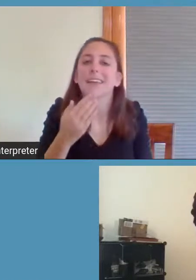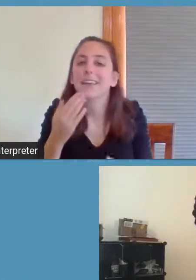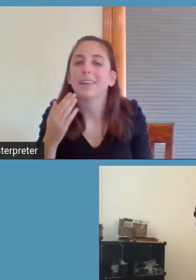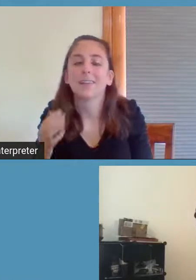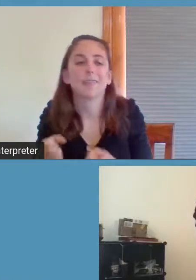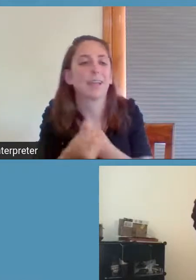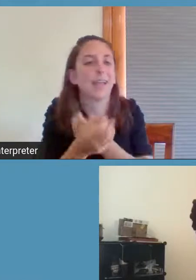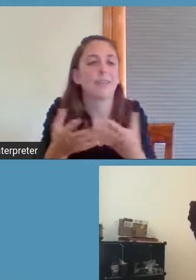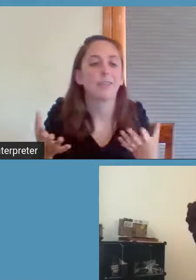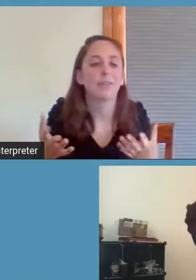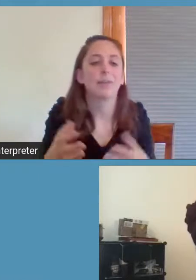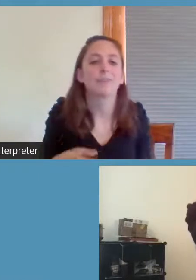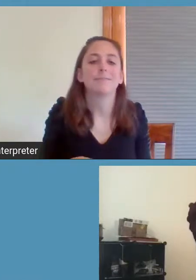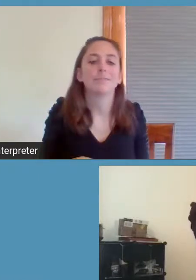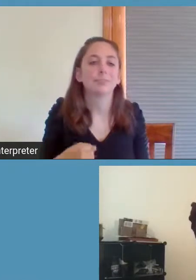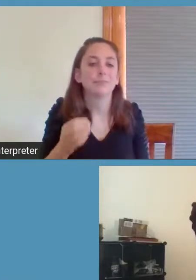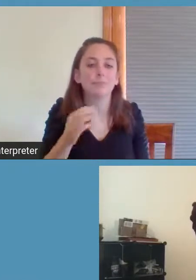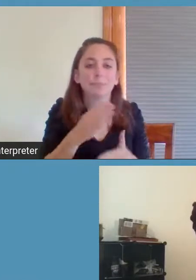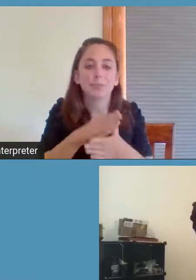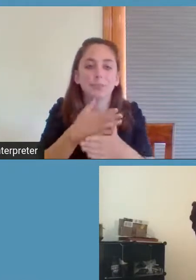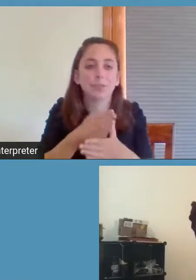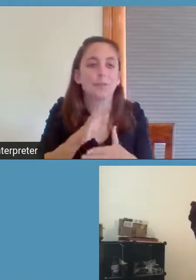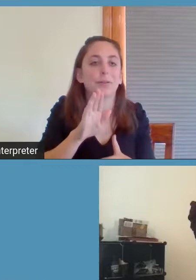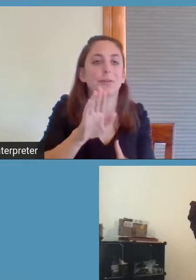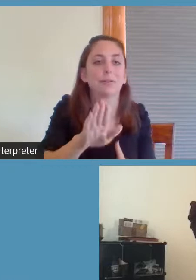for sharing your experience with us.